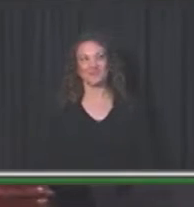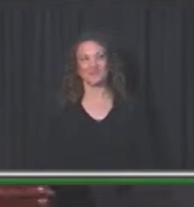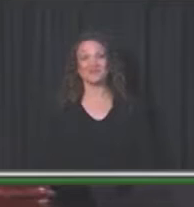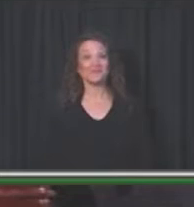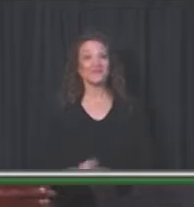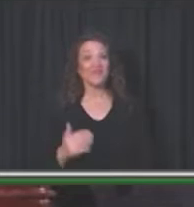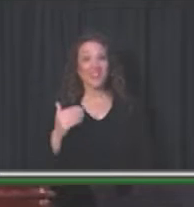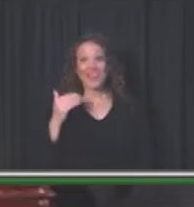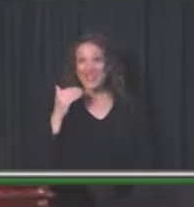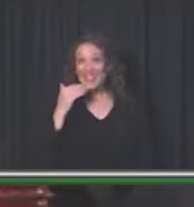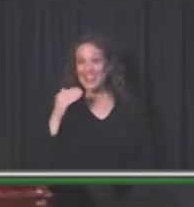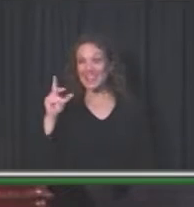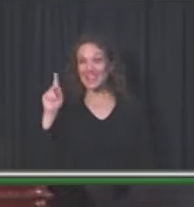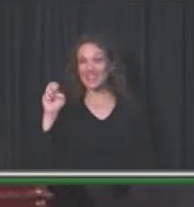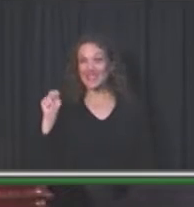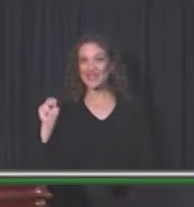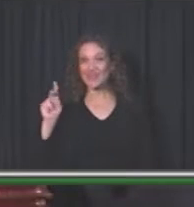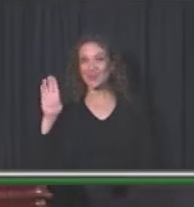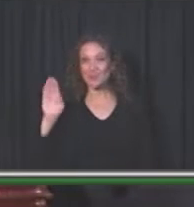Thank you, Dean Baldini.